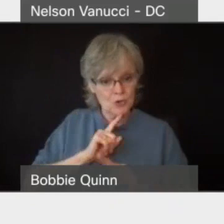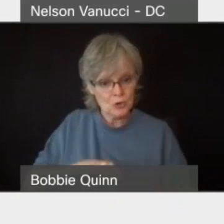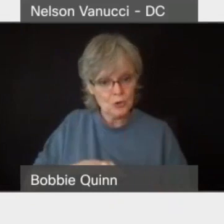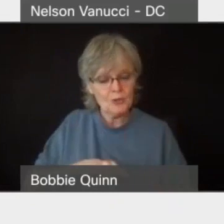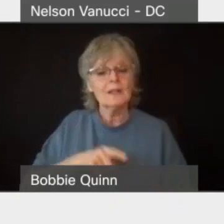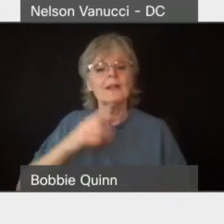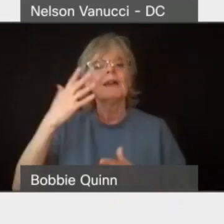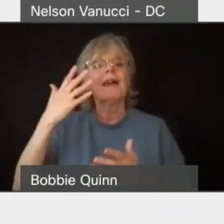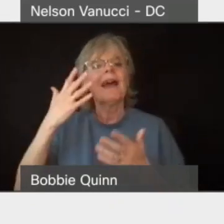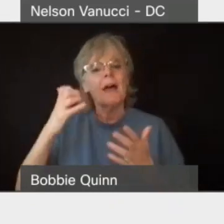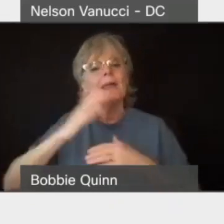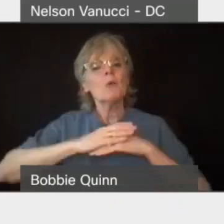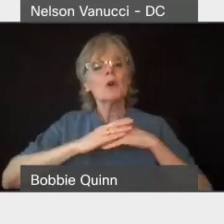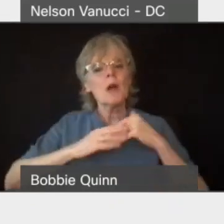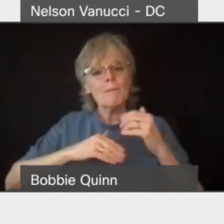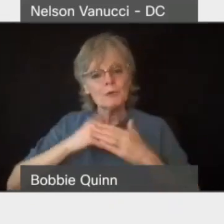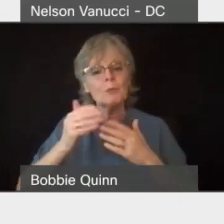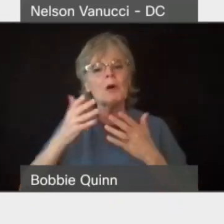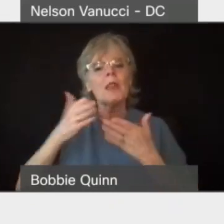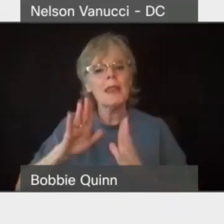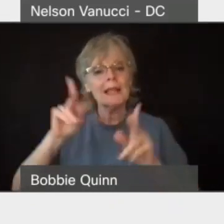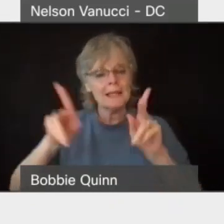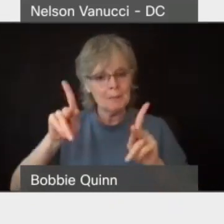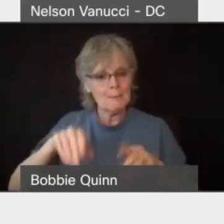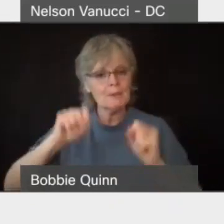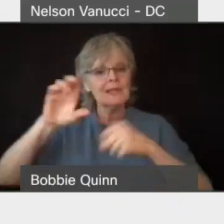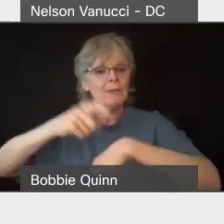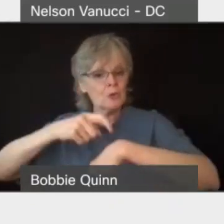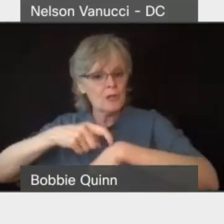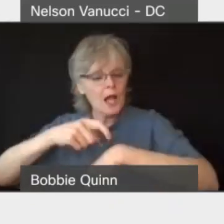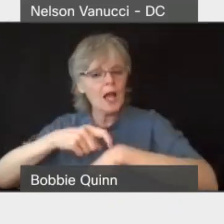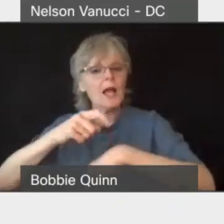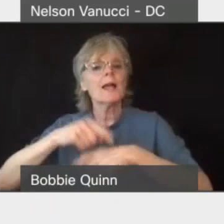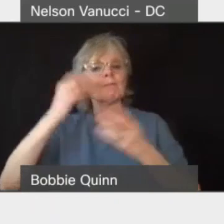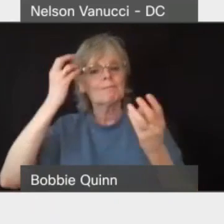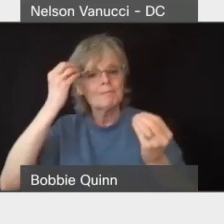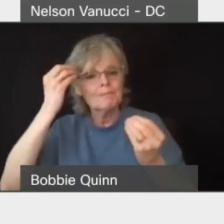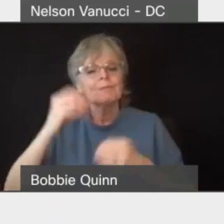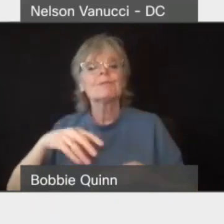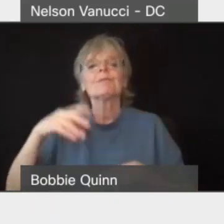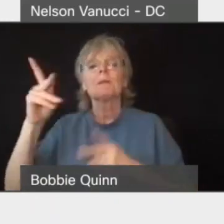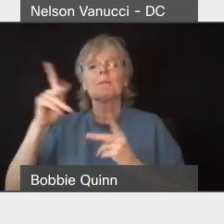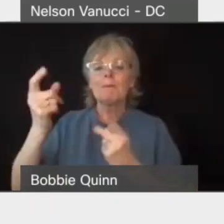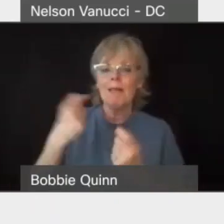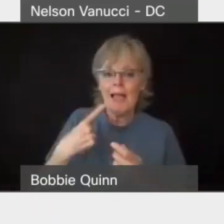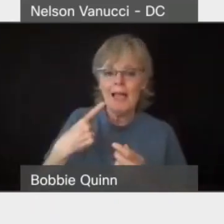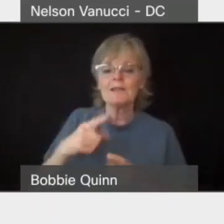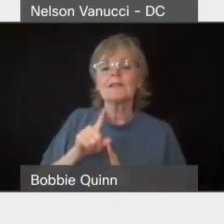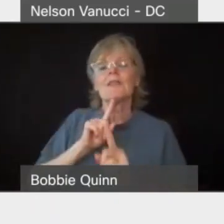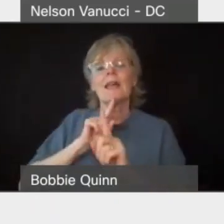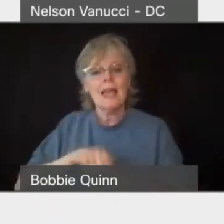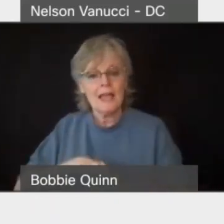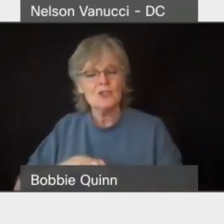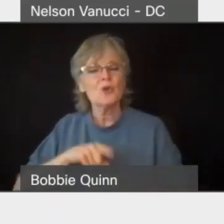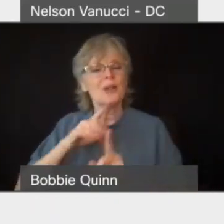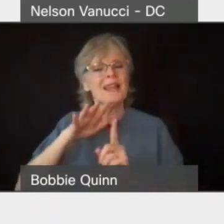at the pace that people learn. So coming back and answering the questions that people have and really creating an environment